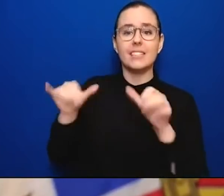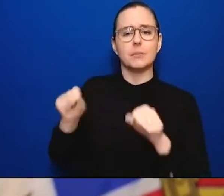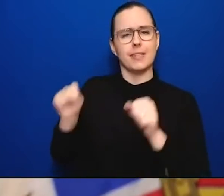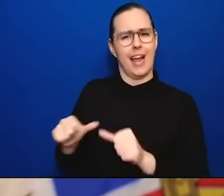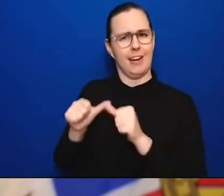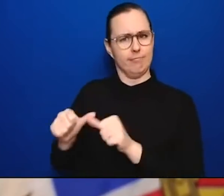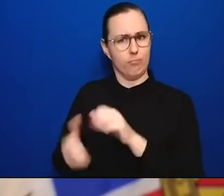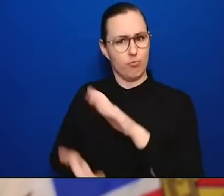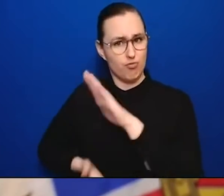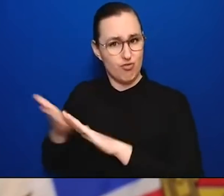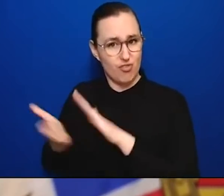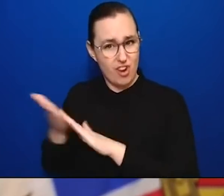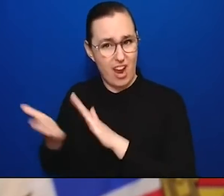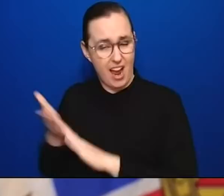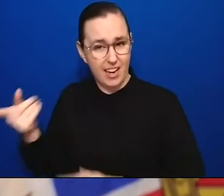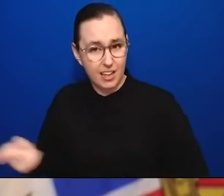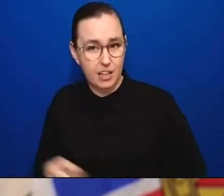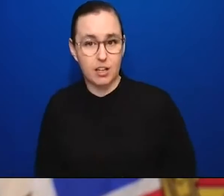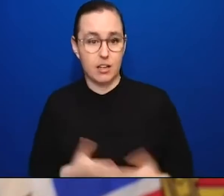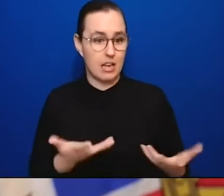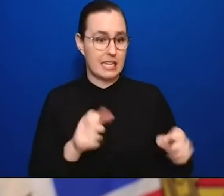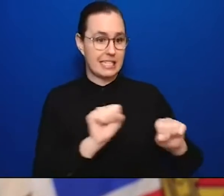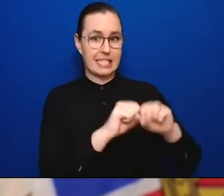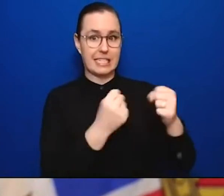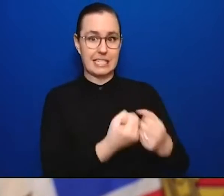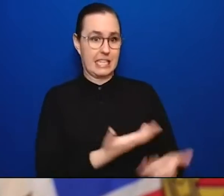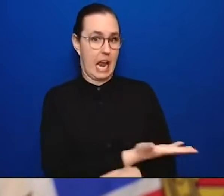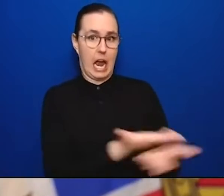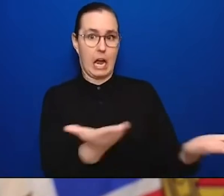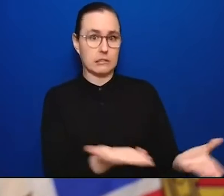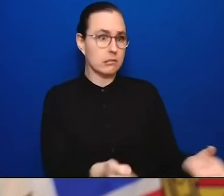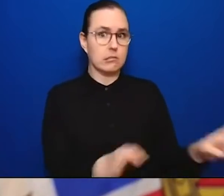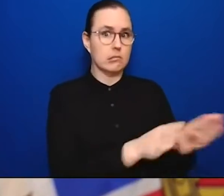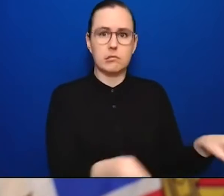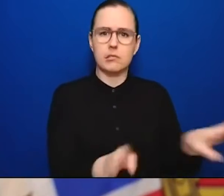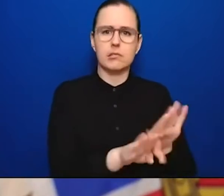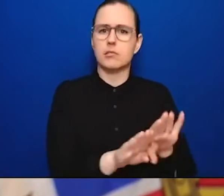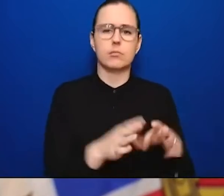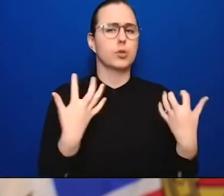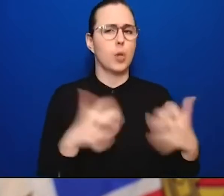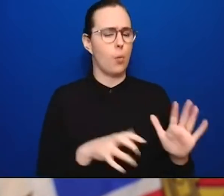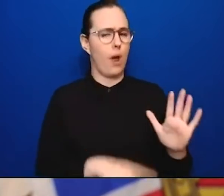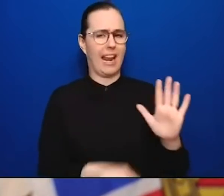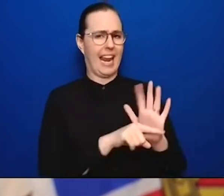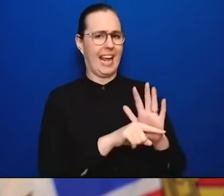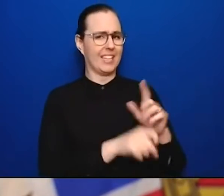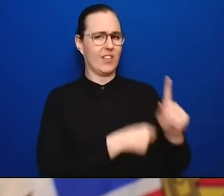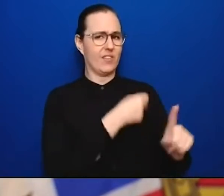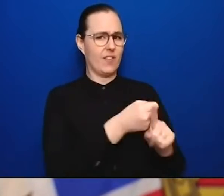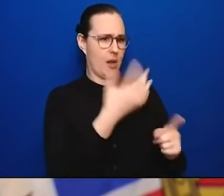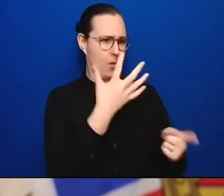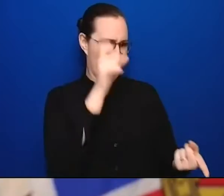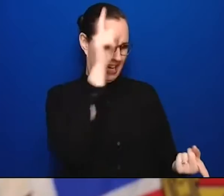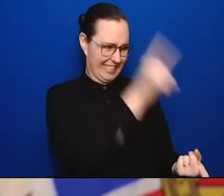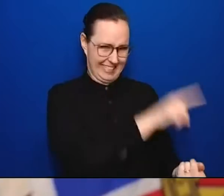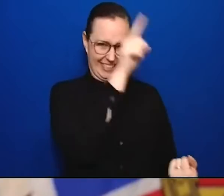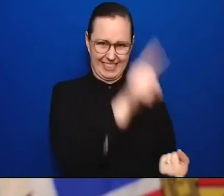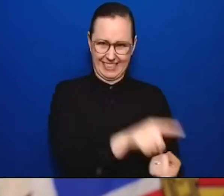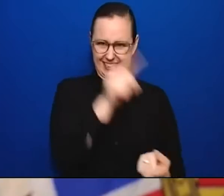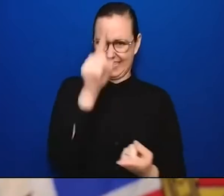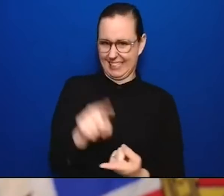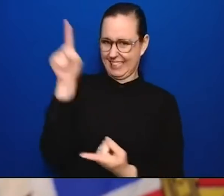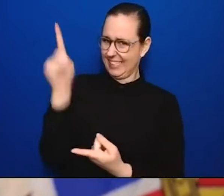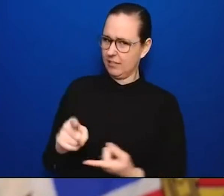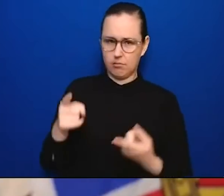society. So we all need to continue to work together in this storm, in this version of the storm that we're facing